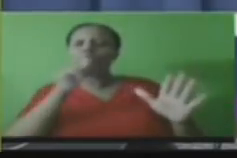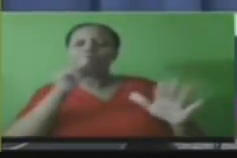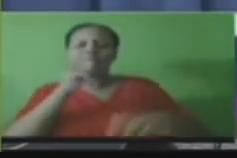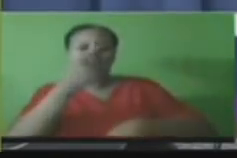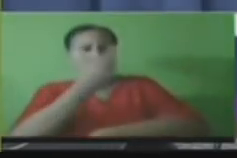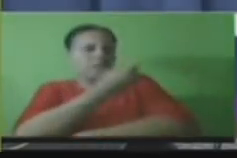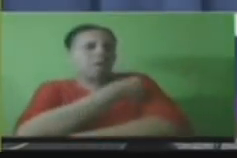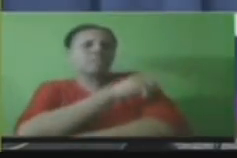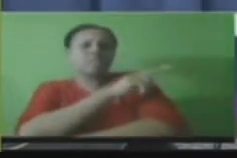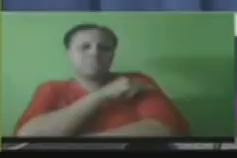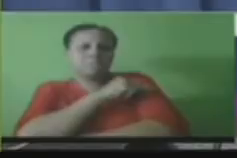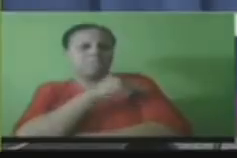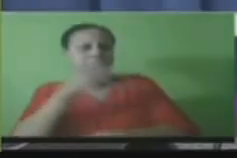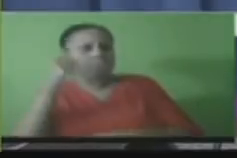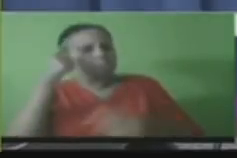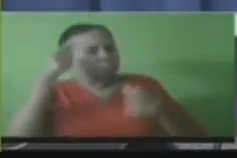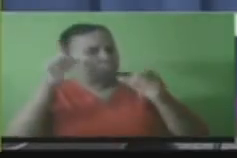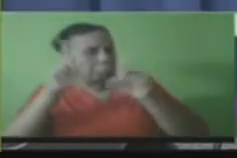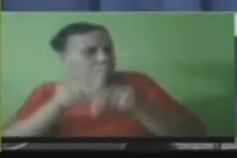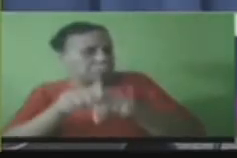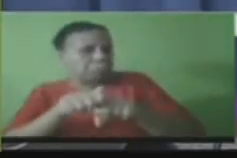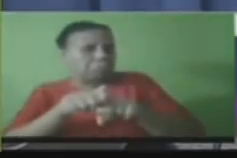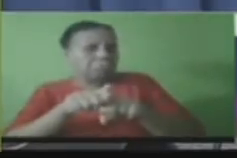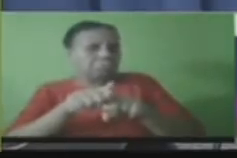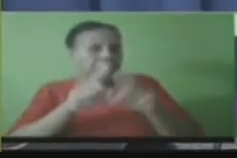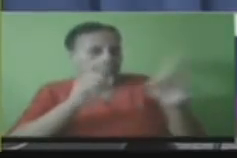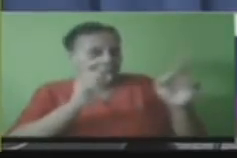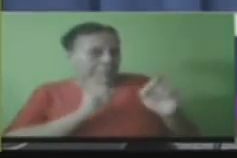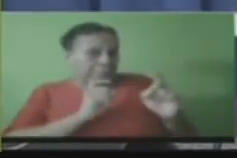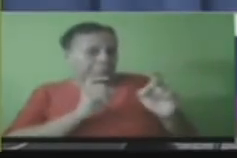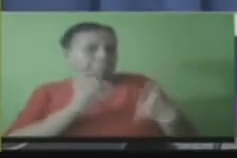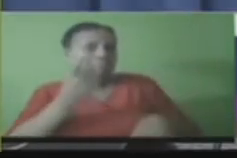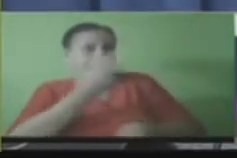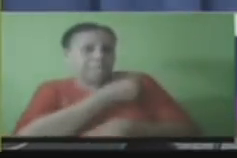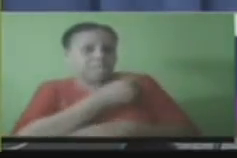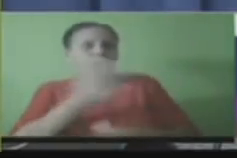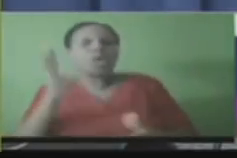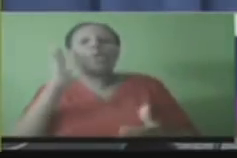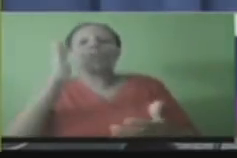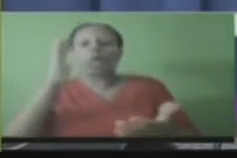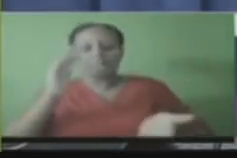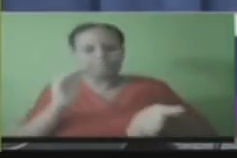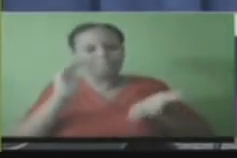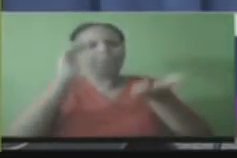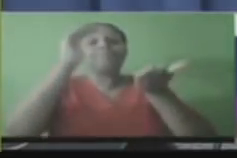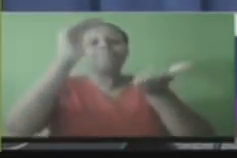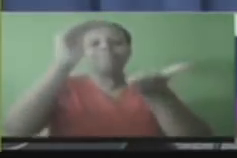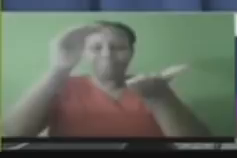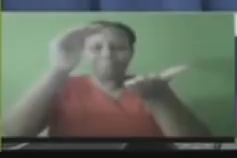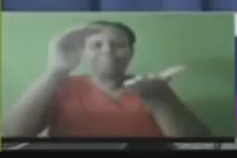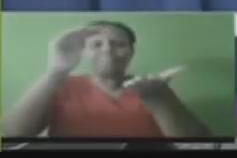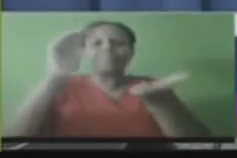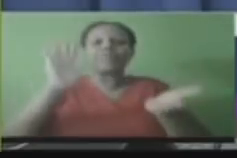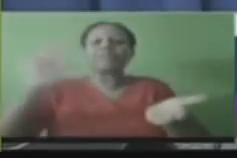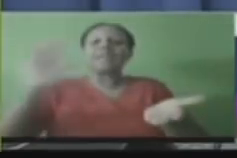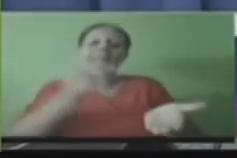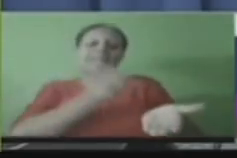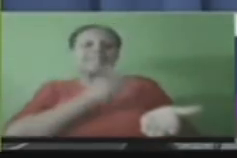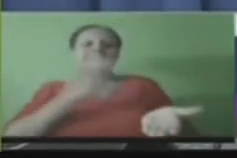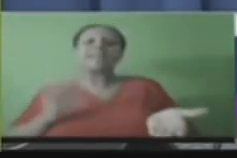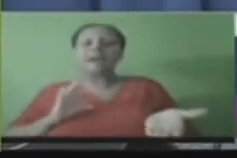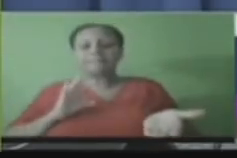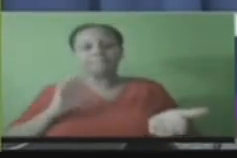to administer these vaccines to their staff, their patients, their clients, their database,